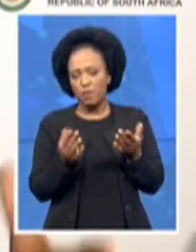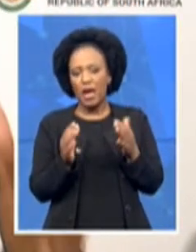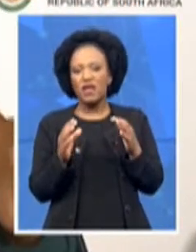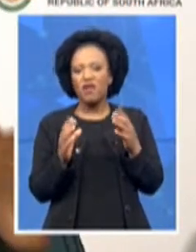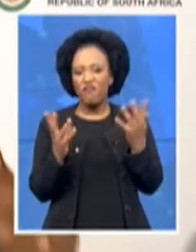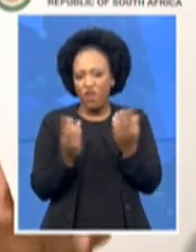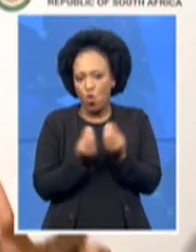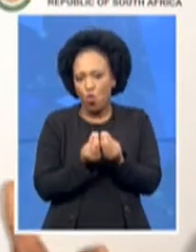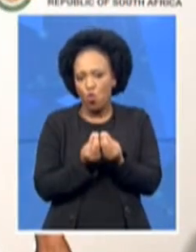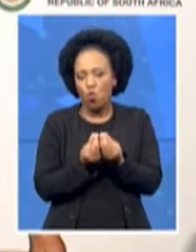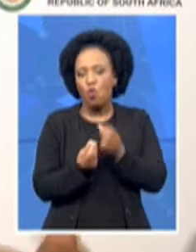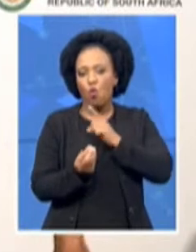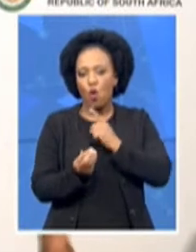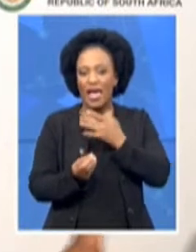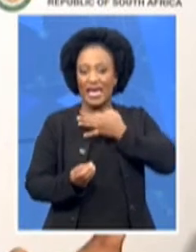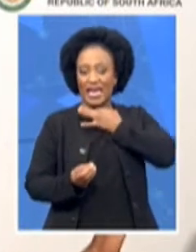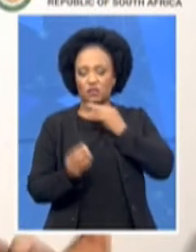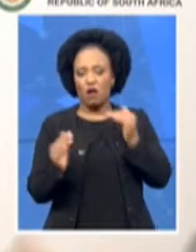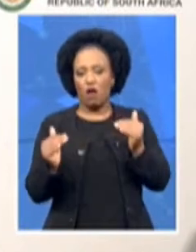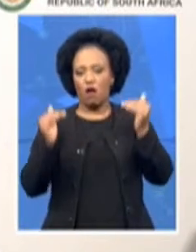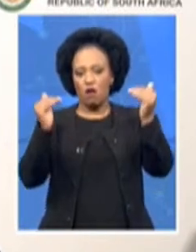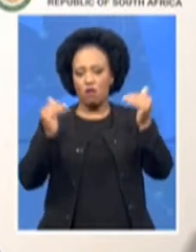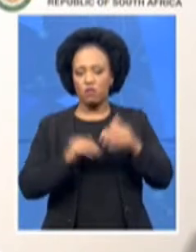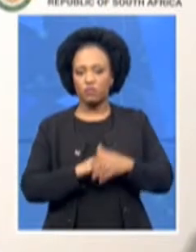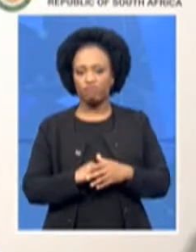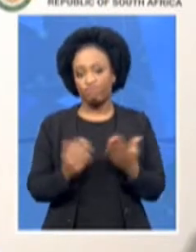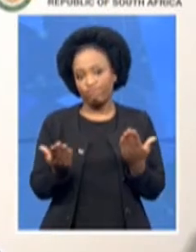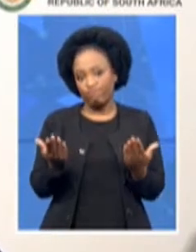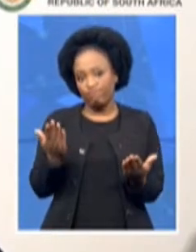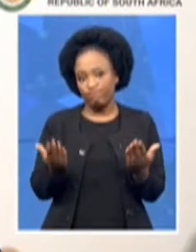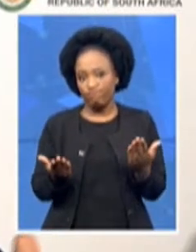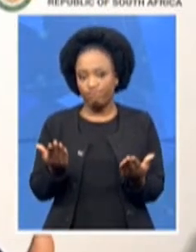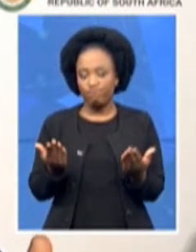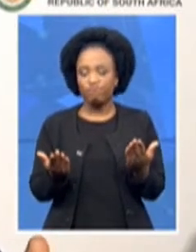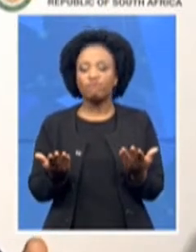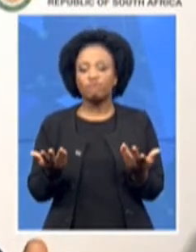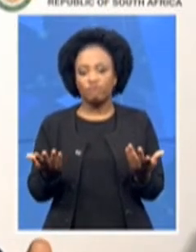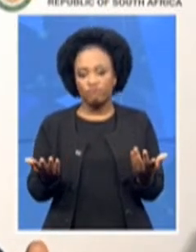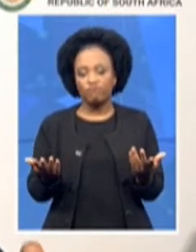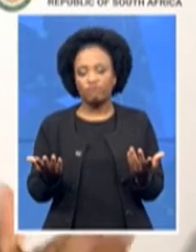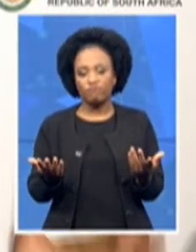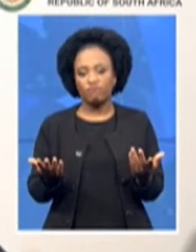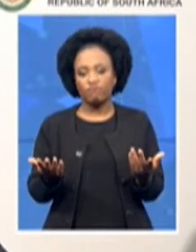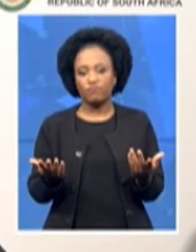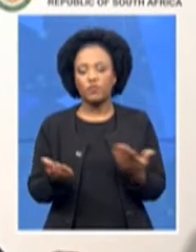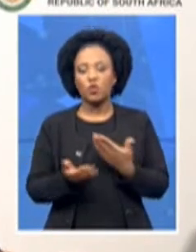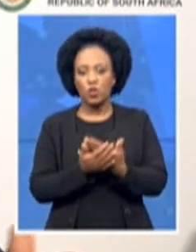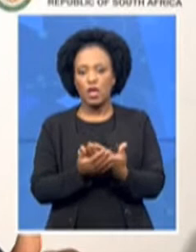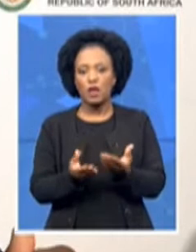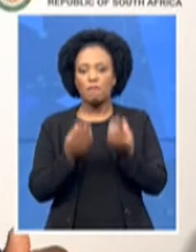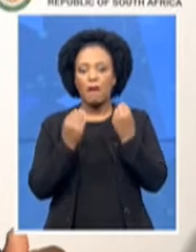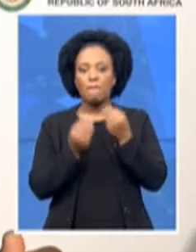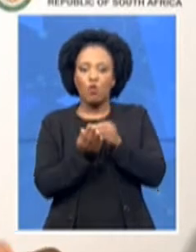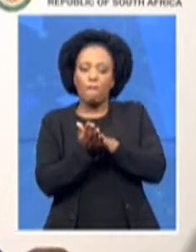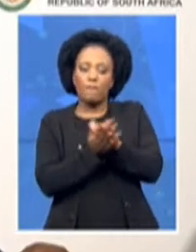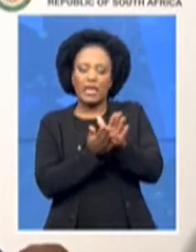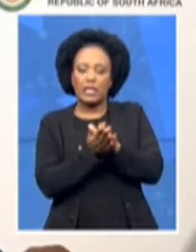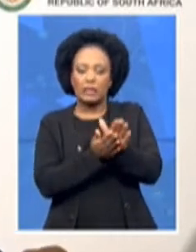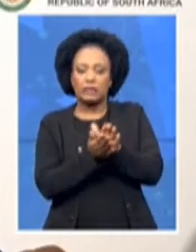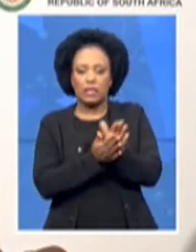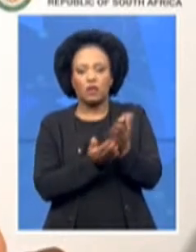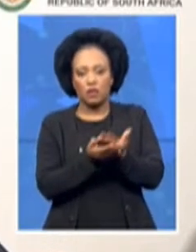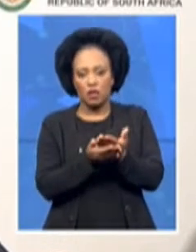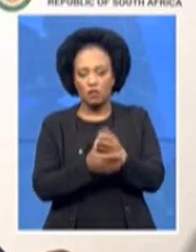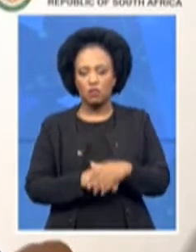So those are the kind of things, but you'll also be able to get it on the print. I think the MEC has dealt with the issue of